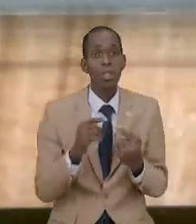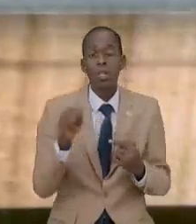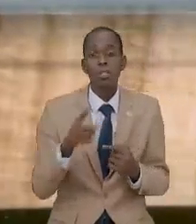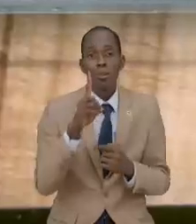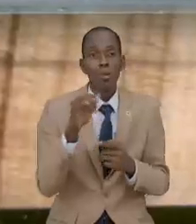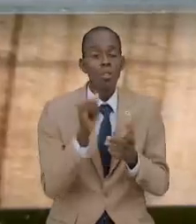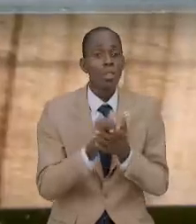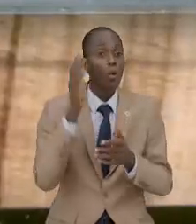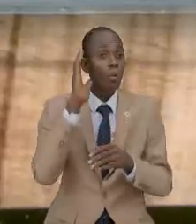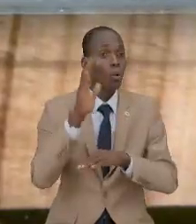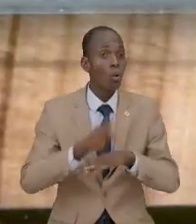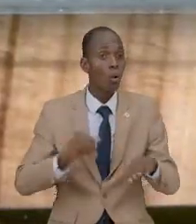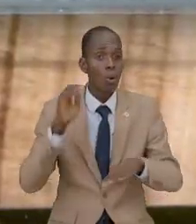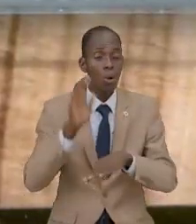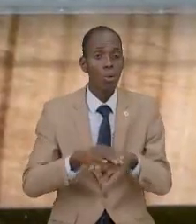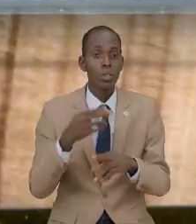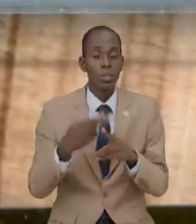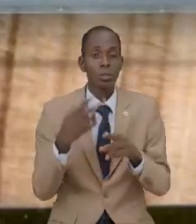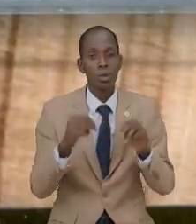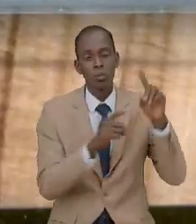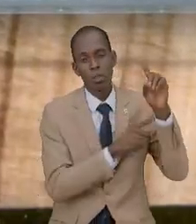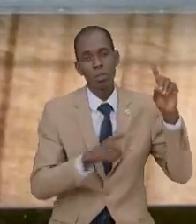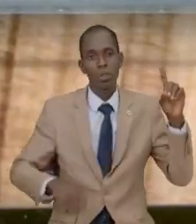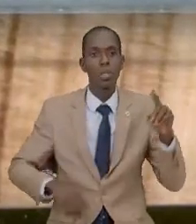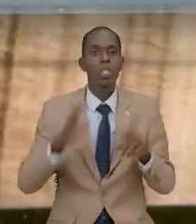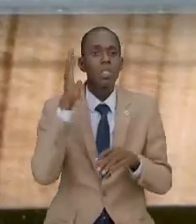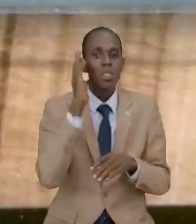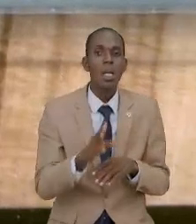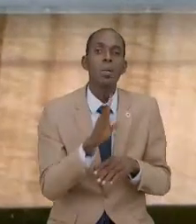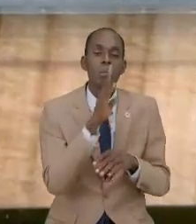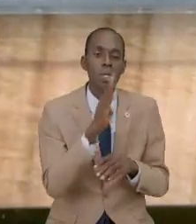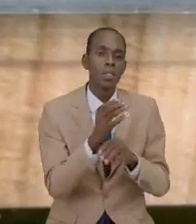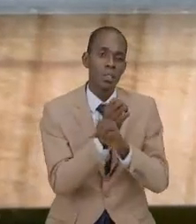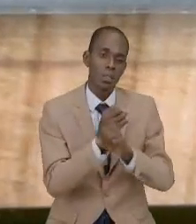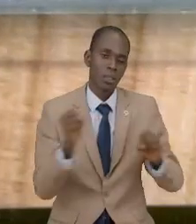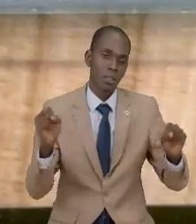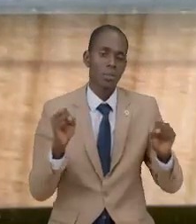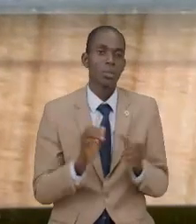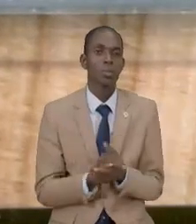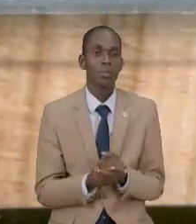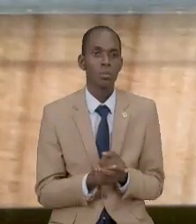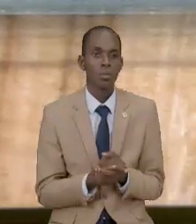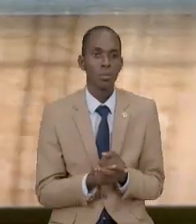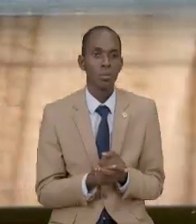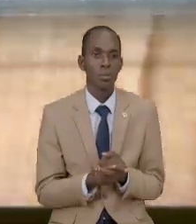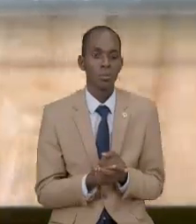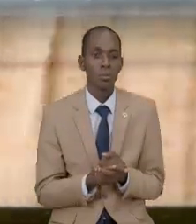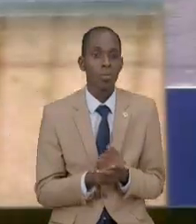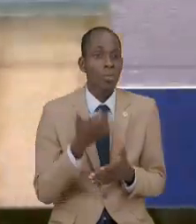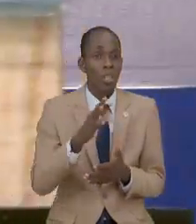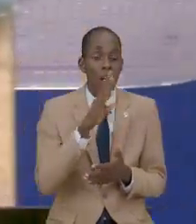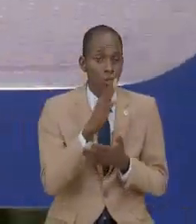call upon the name of the Lord shall be saved. You know, there are